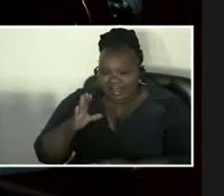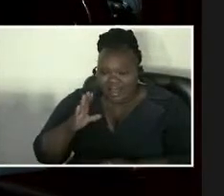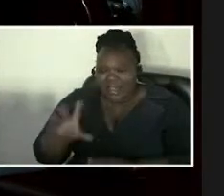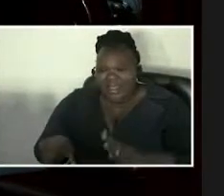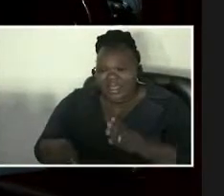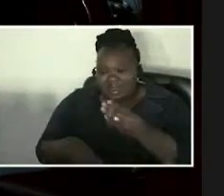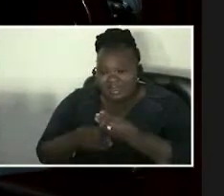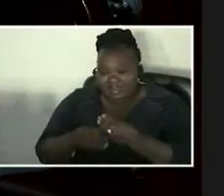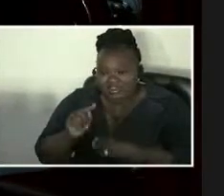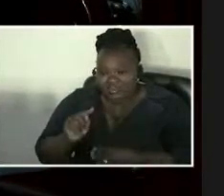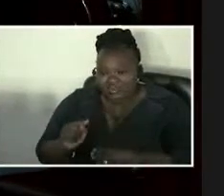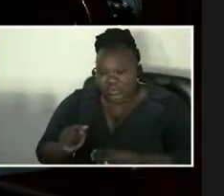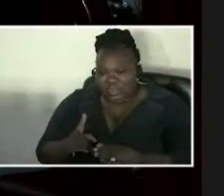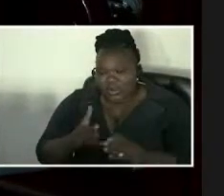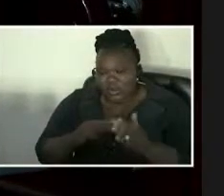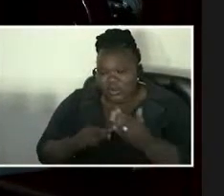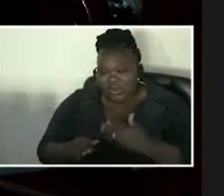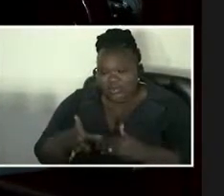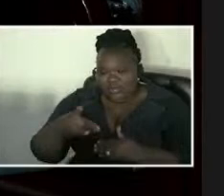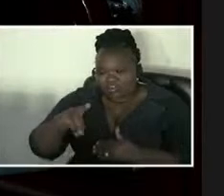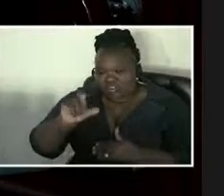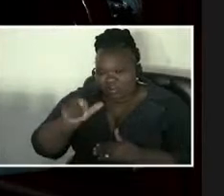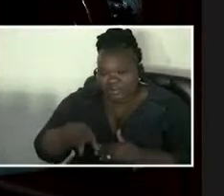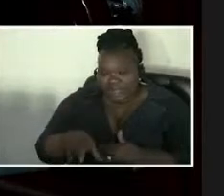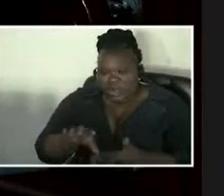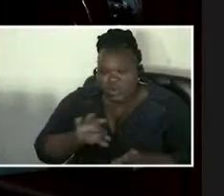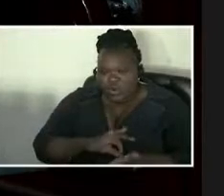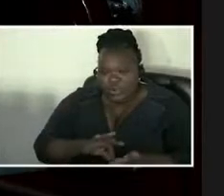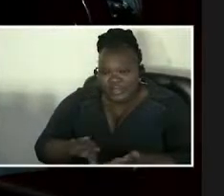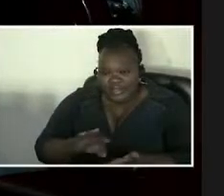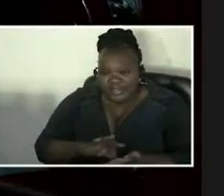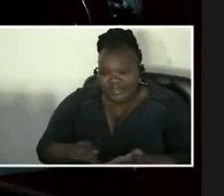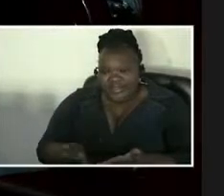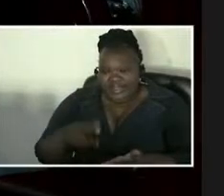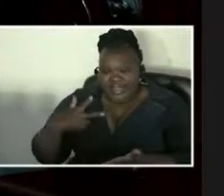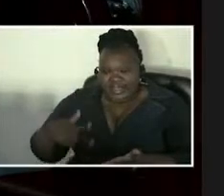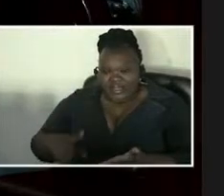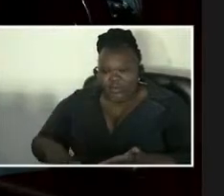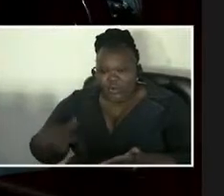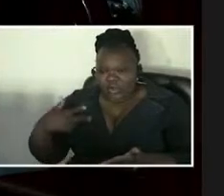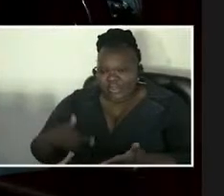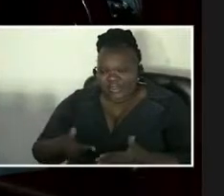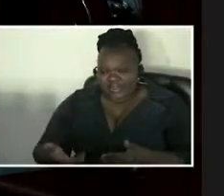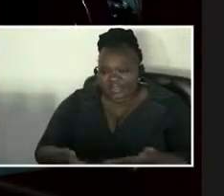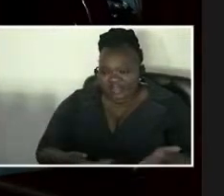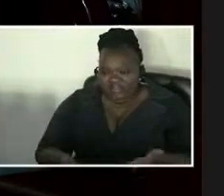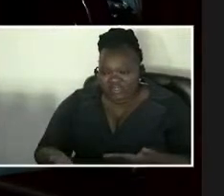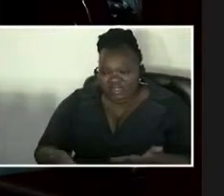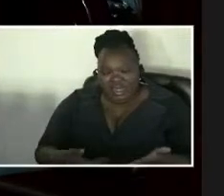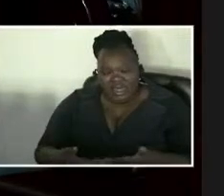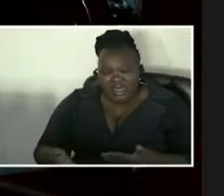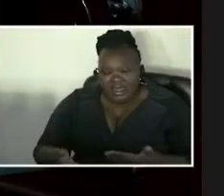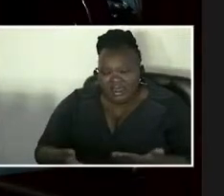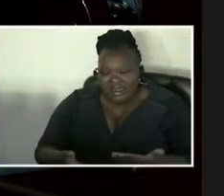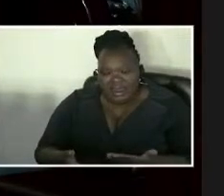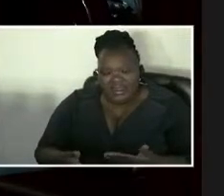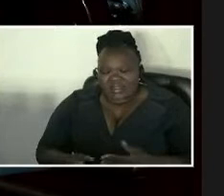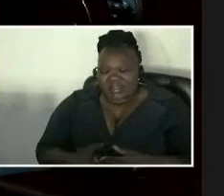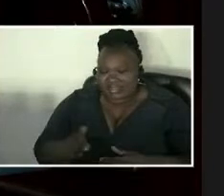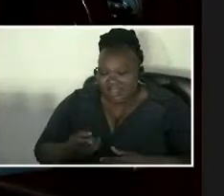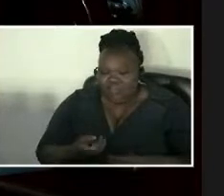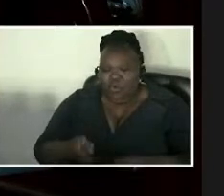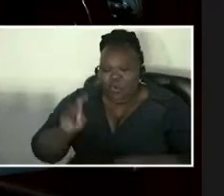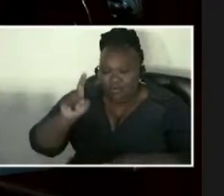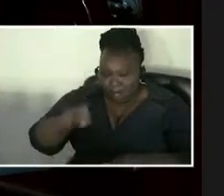addition honorable chef has in the clinics and security services are the non-negotiables of the department